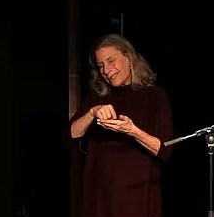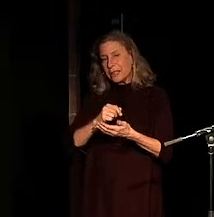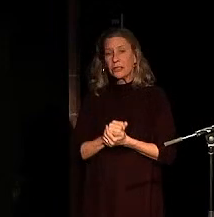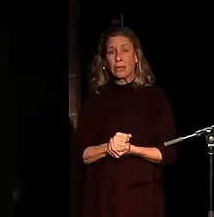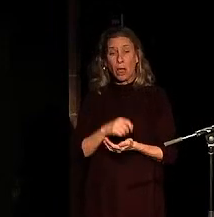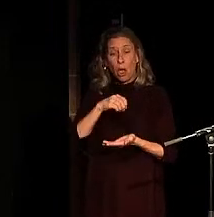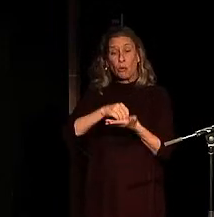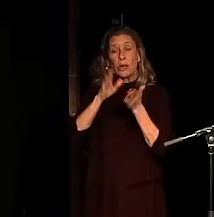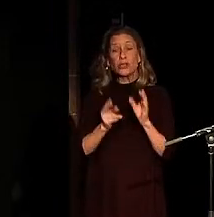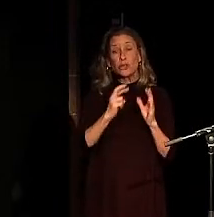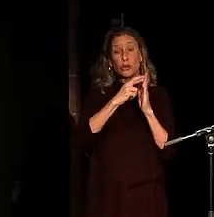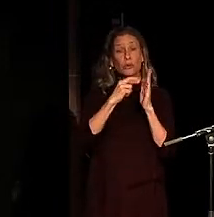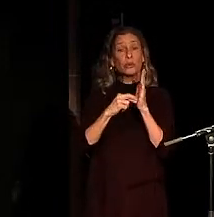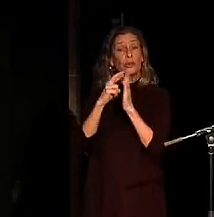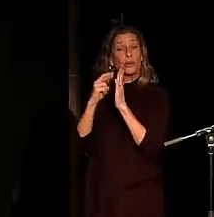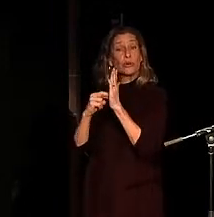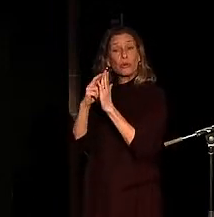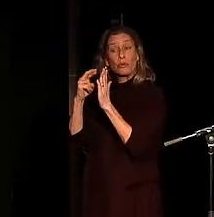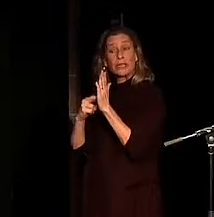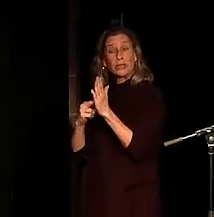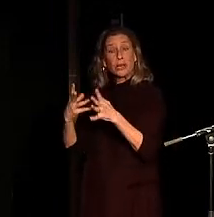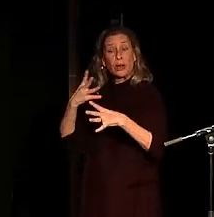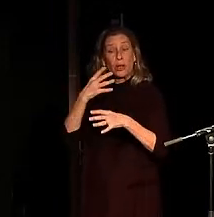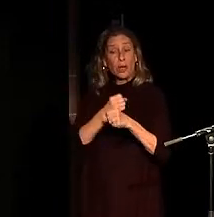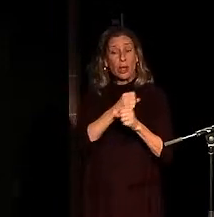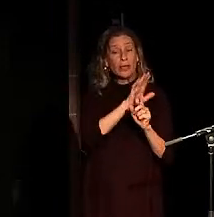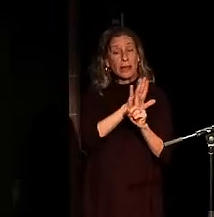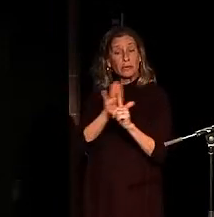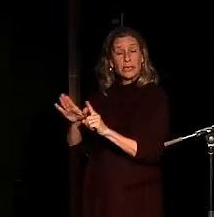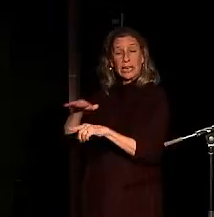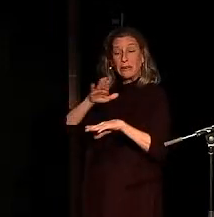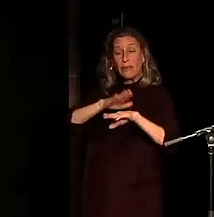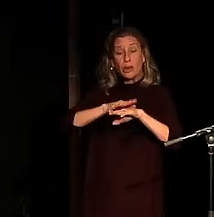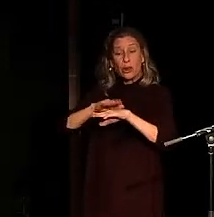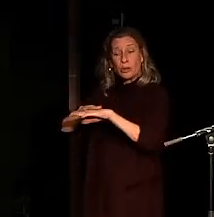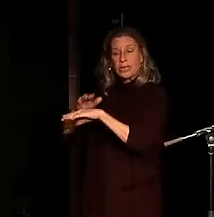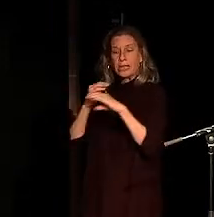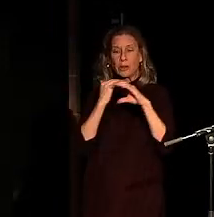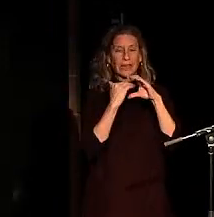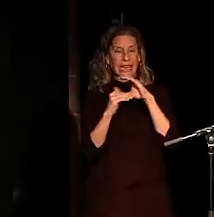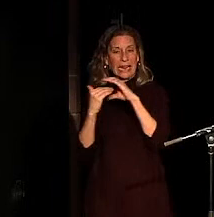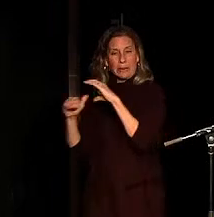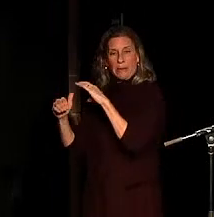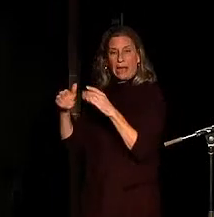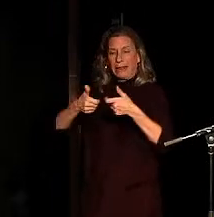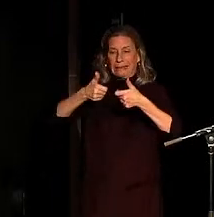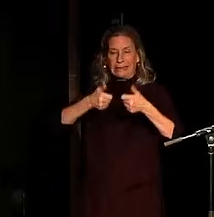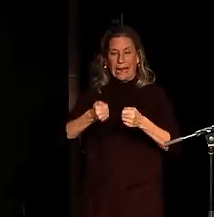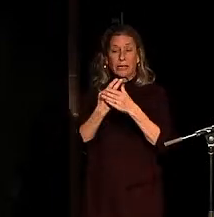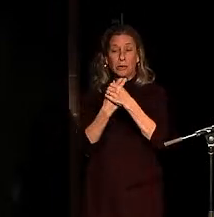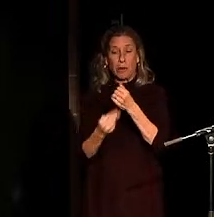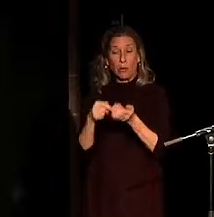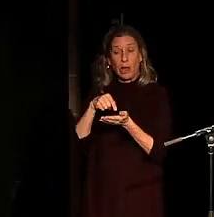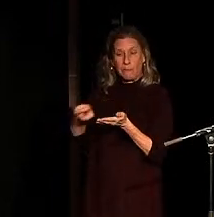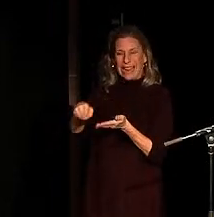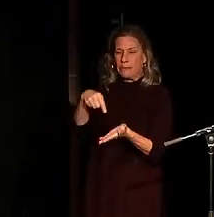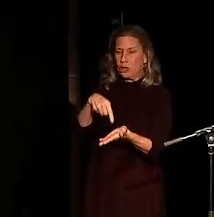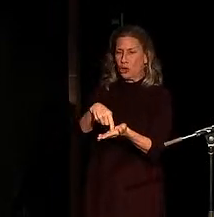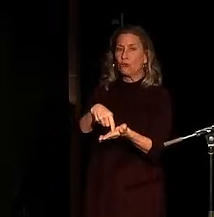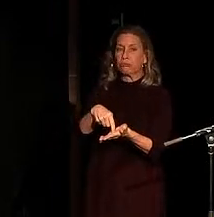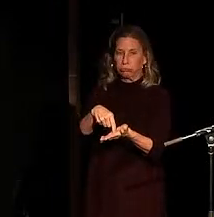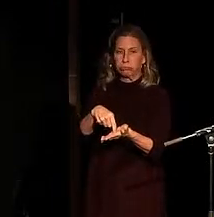When students register, they receive notices via email and text of payment